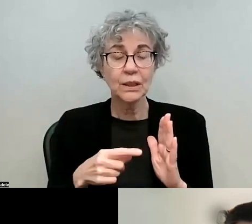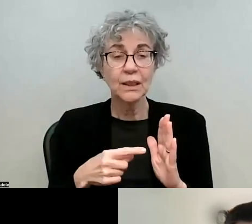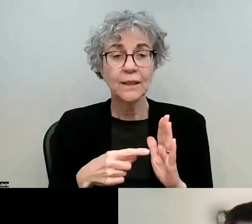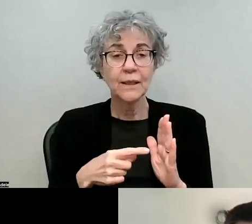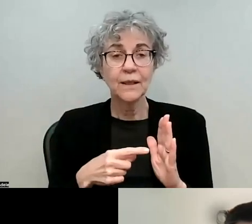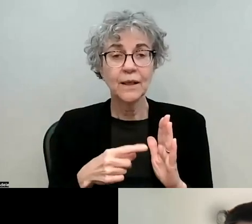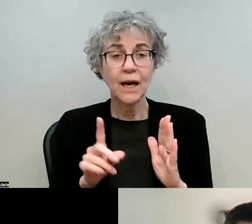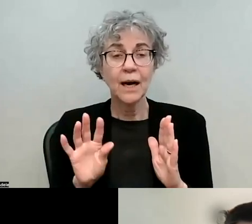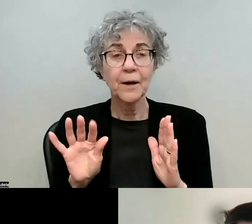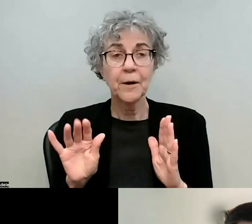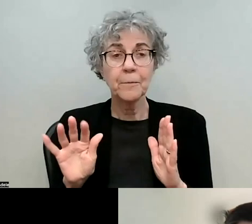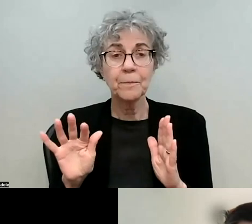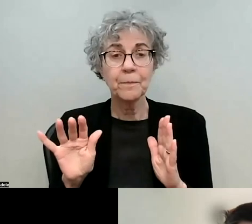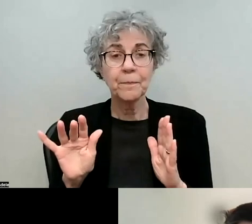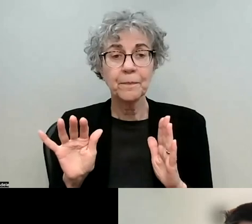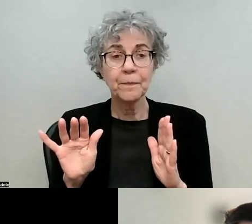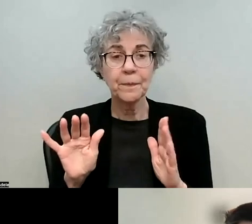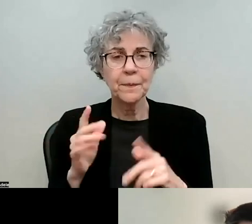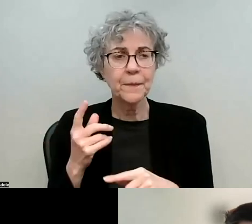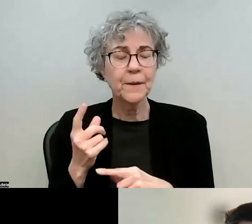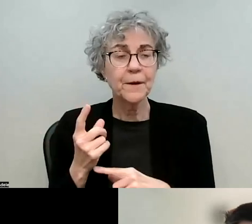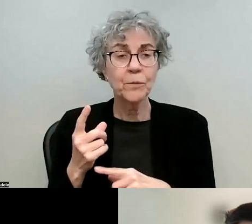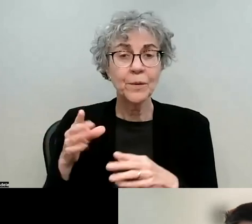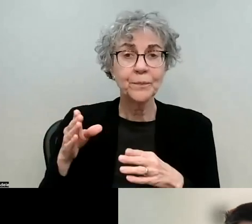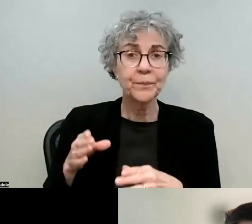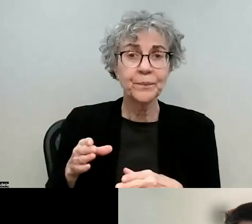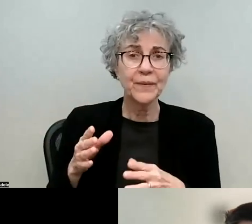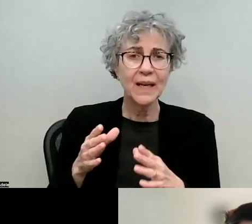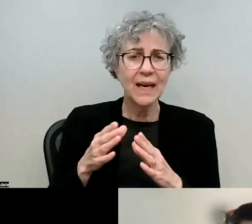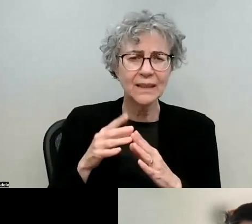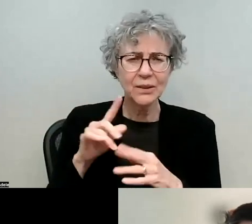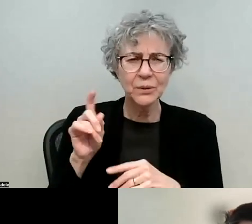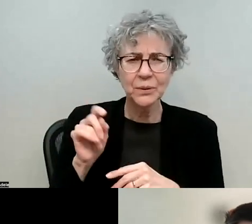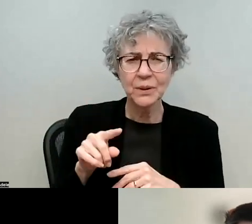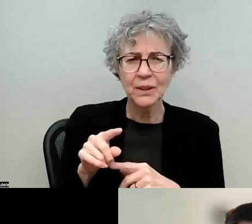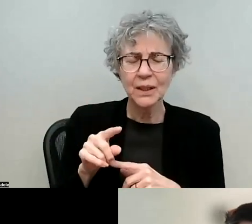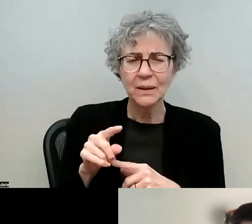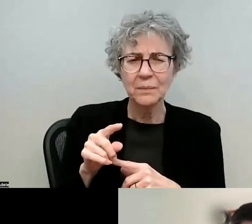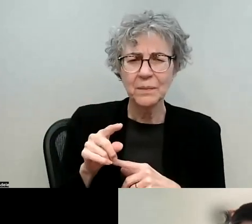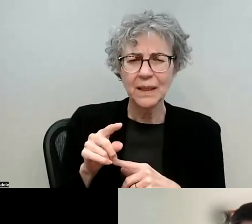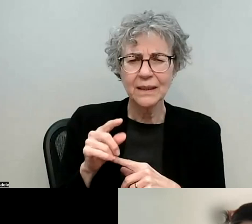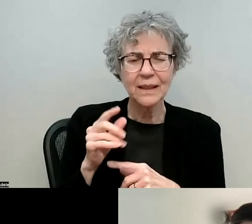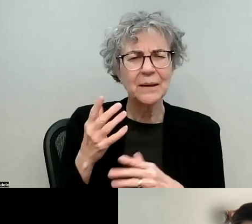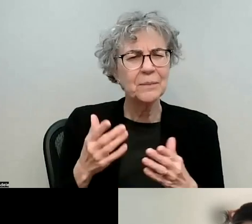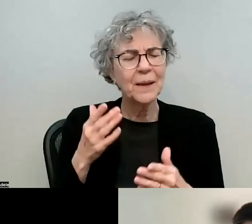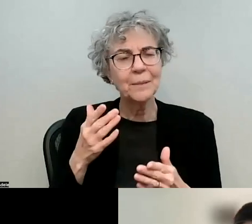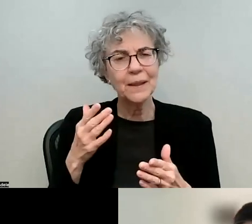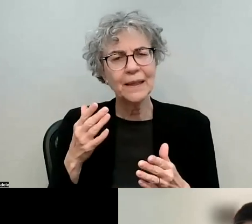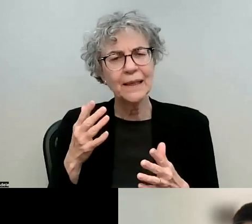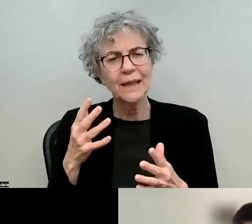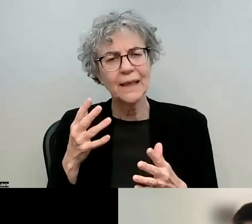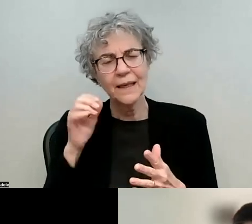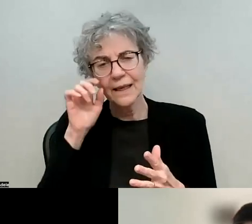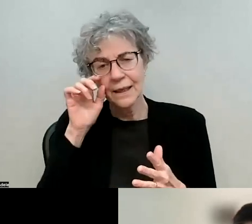So yeah, Rajni asked a question, but I'm wondering if maybe it would be helpful.